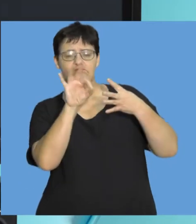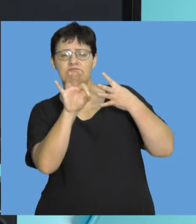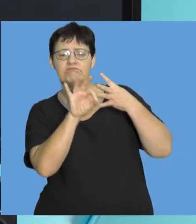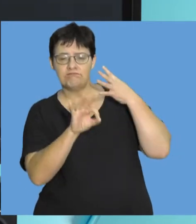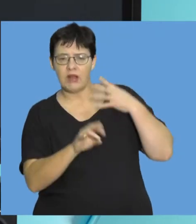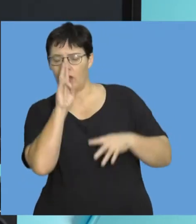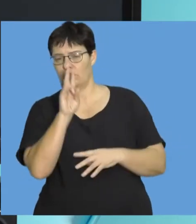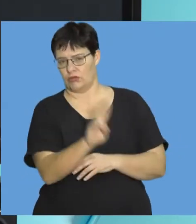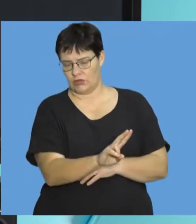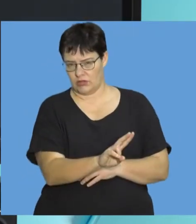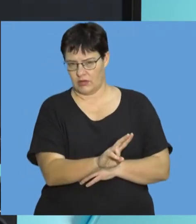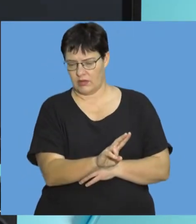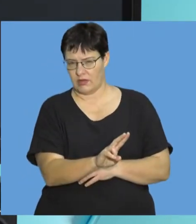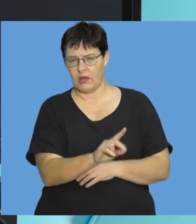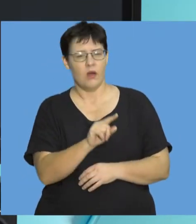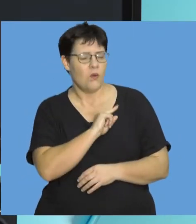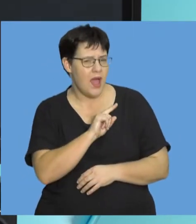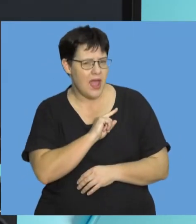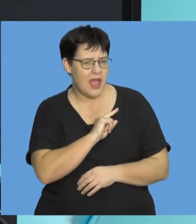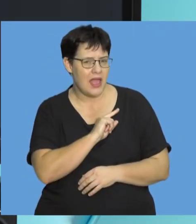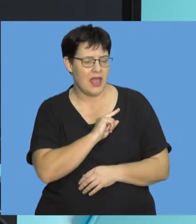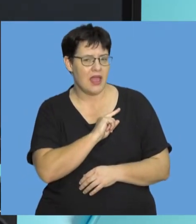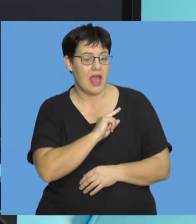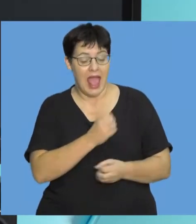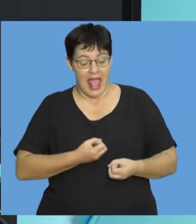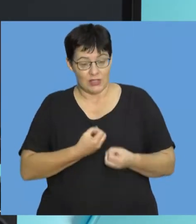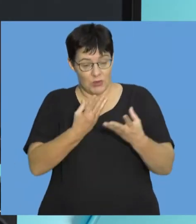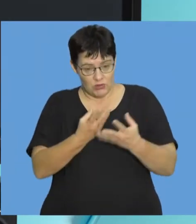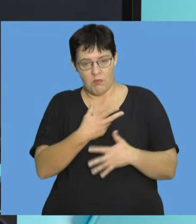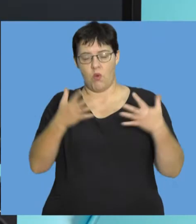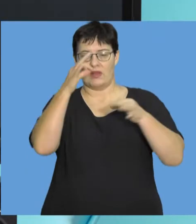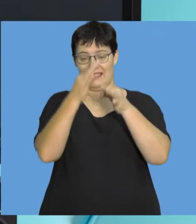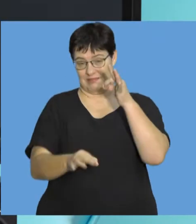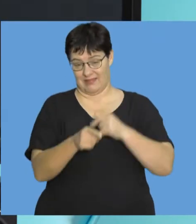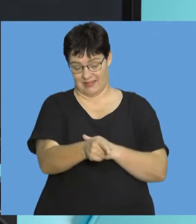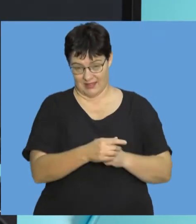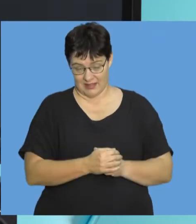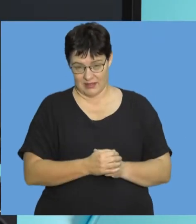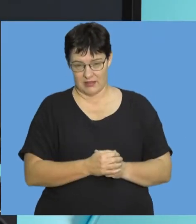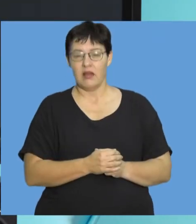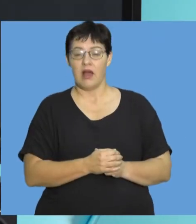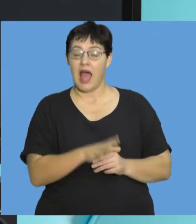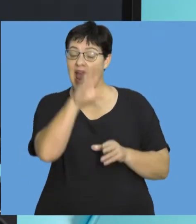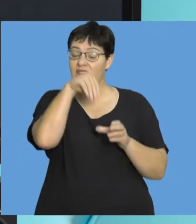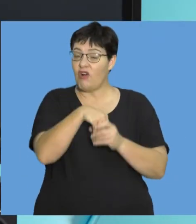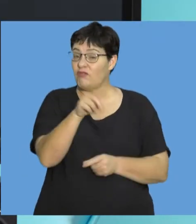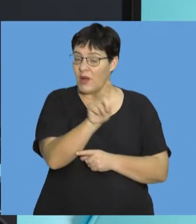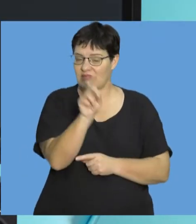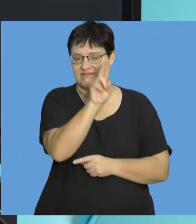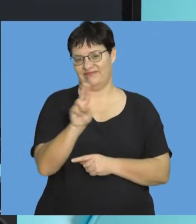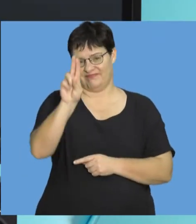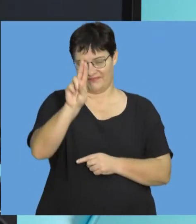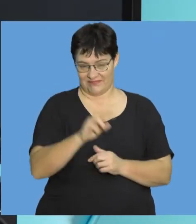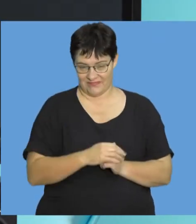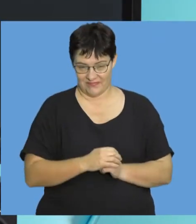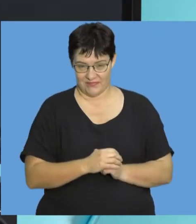terms of simplifying the expressions themselves. That include some exponents there. And then we'll also